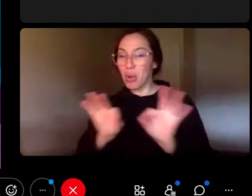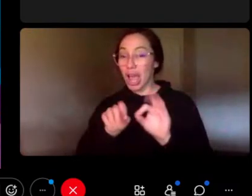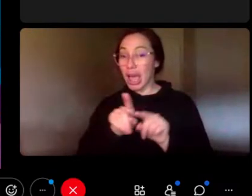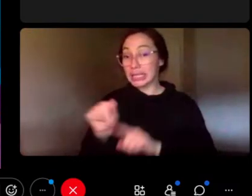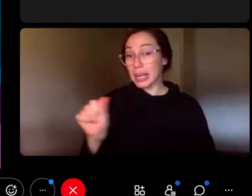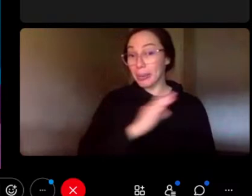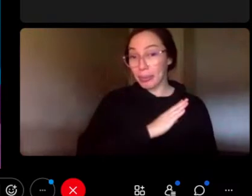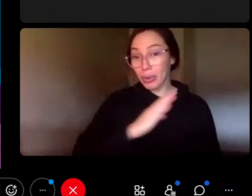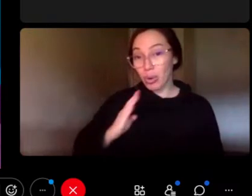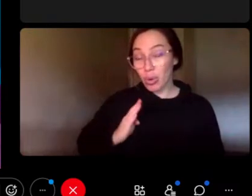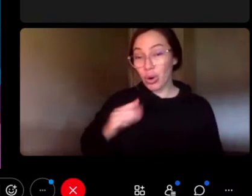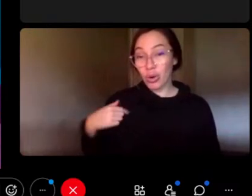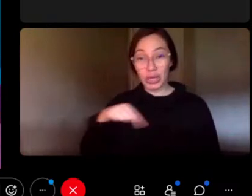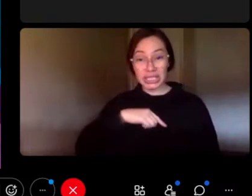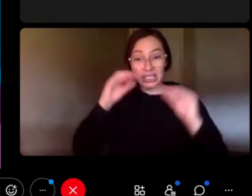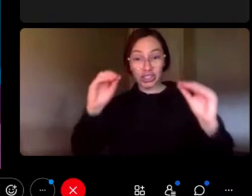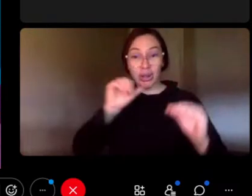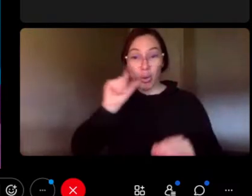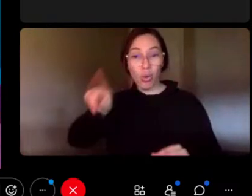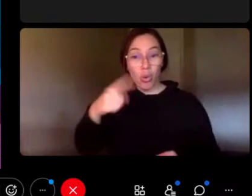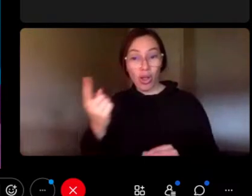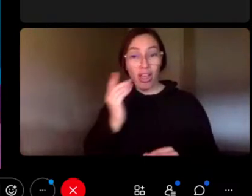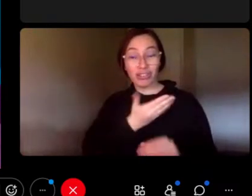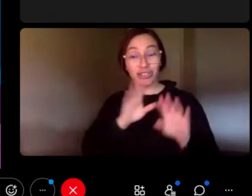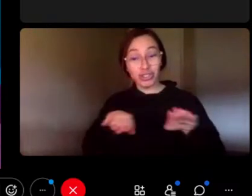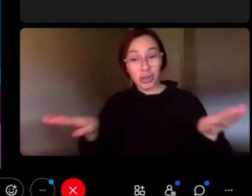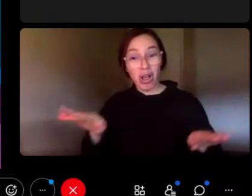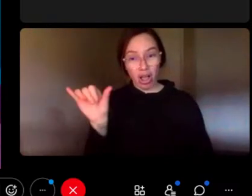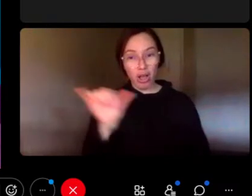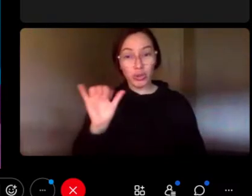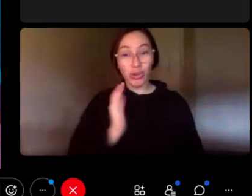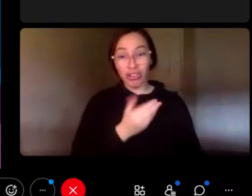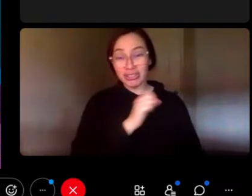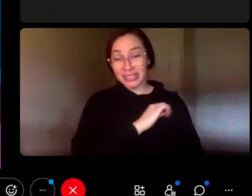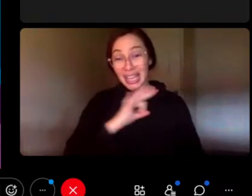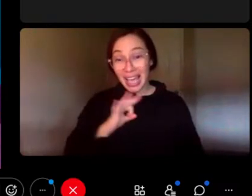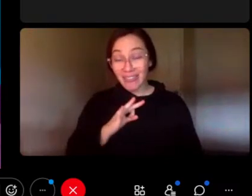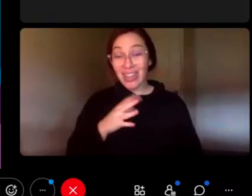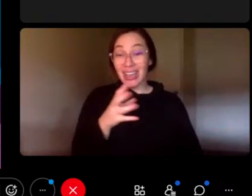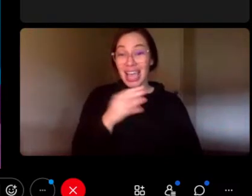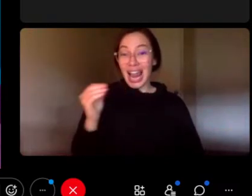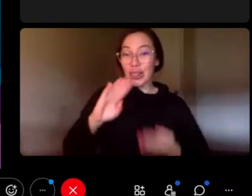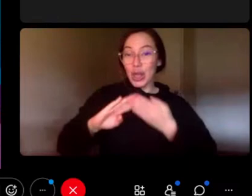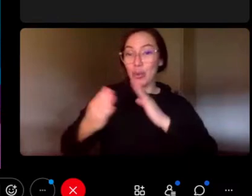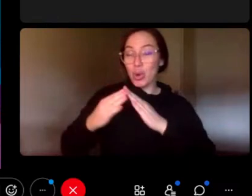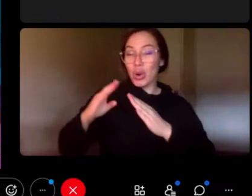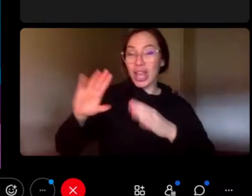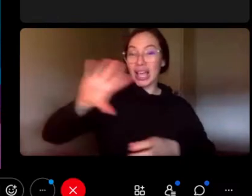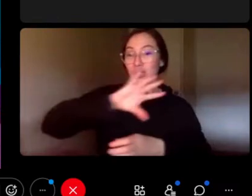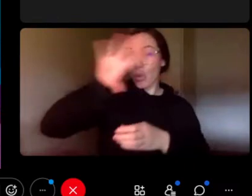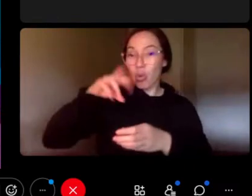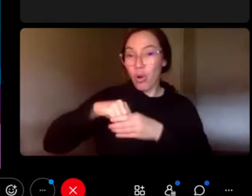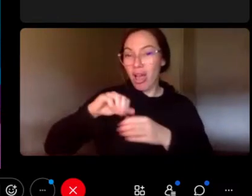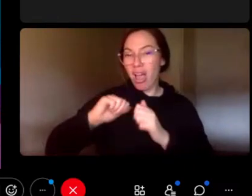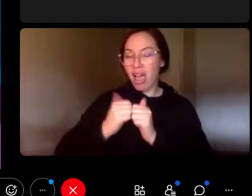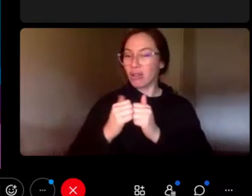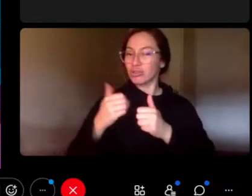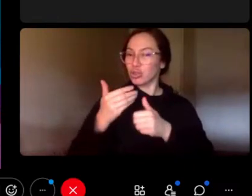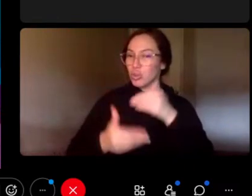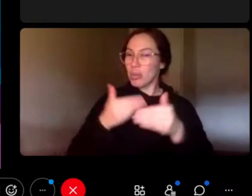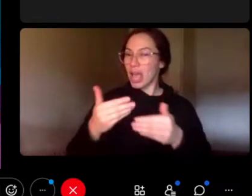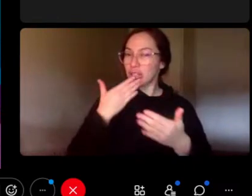we teach not only our children and our staff, but the community as a whole, how to make good